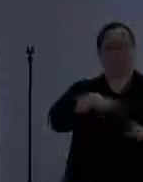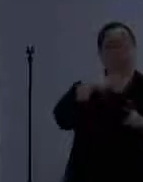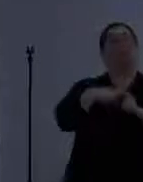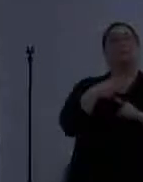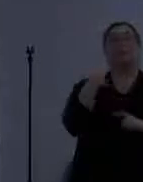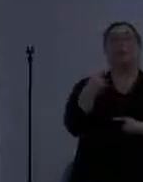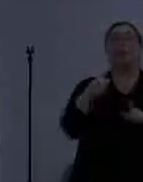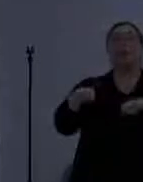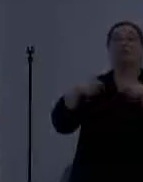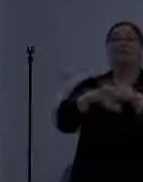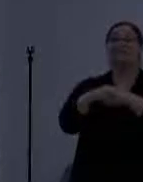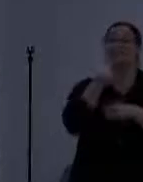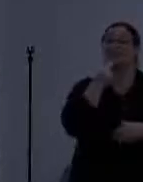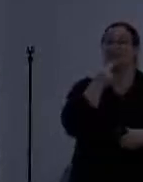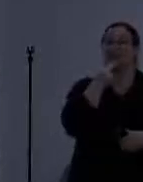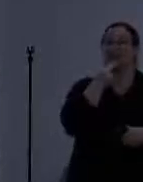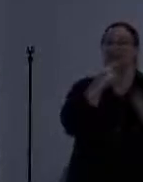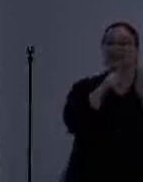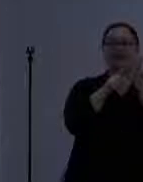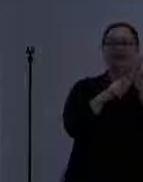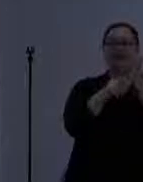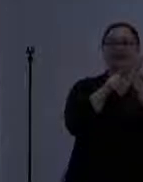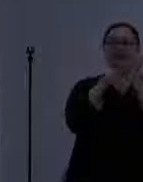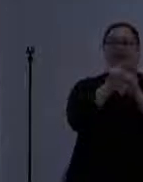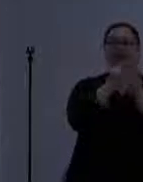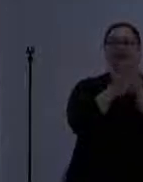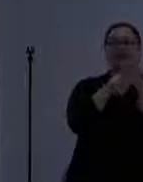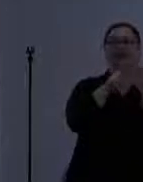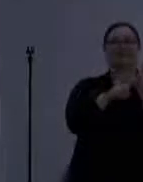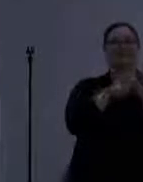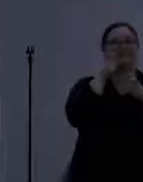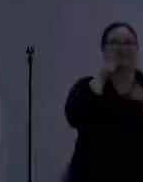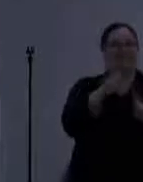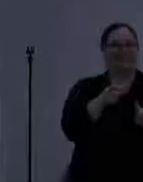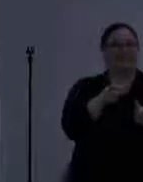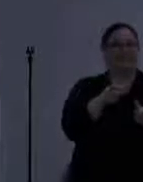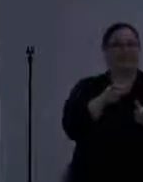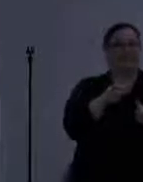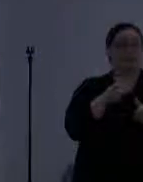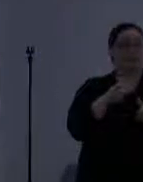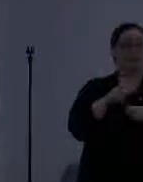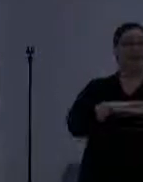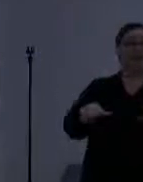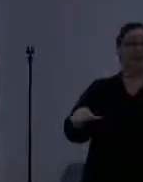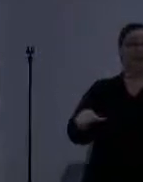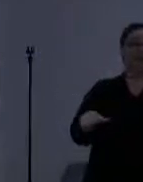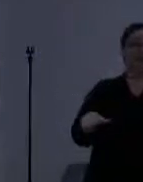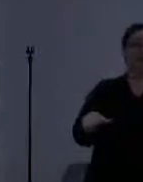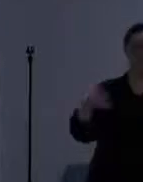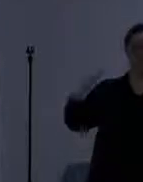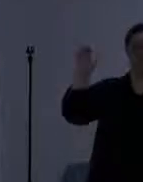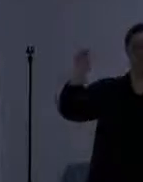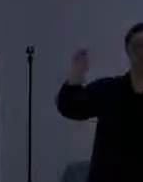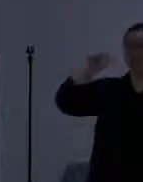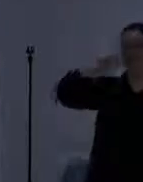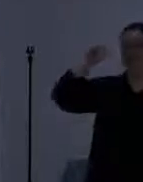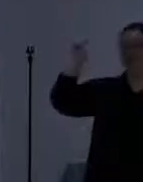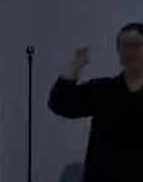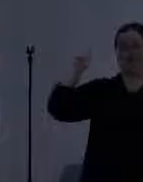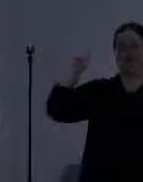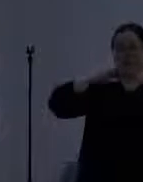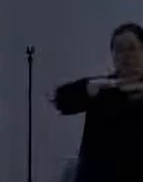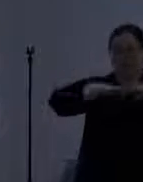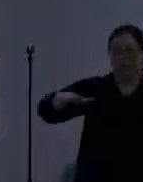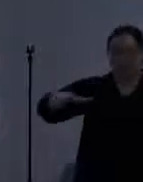South Australia, Integrity Care, over the 2 years that the Commission has been in place. Obviously, to get banned, that's